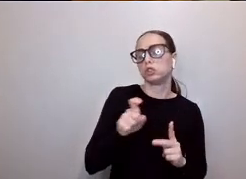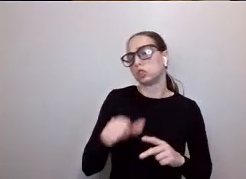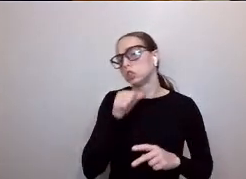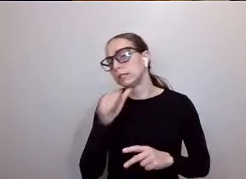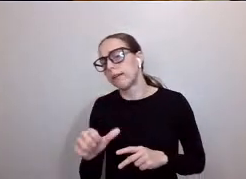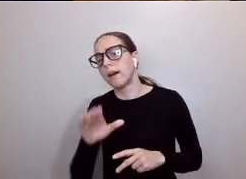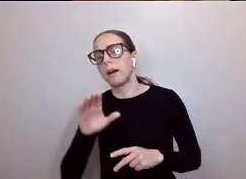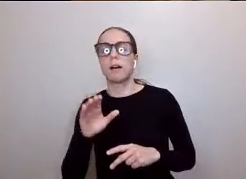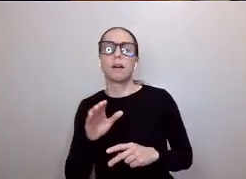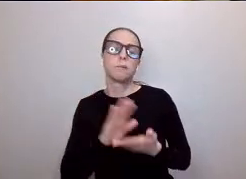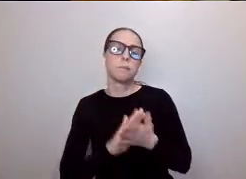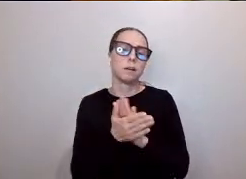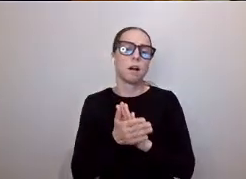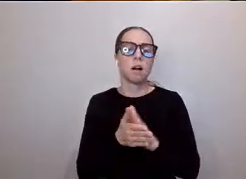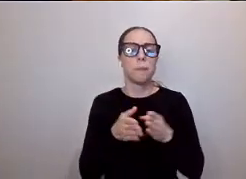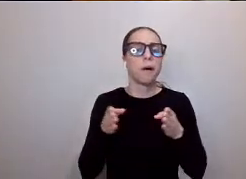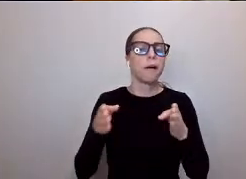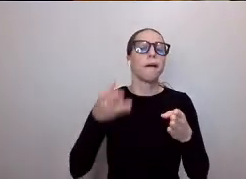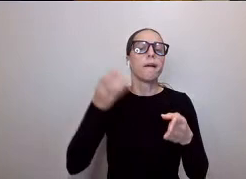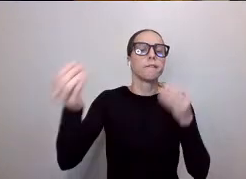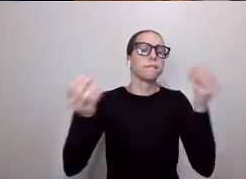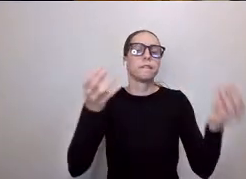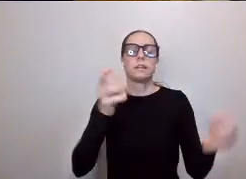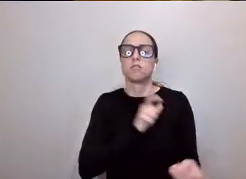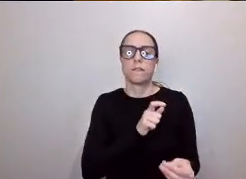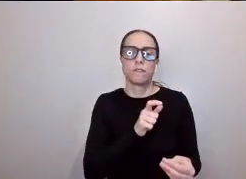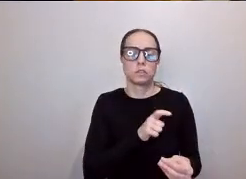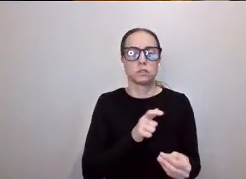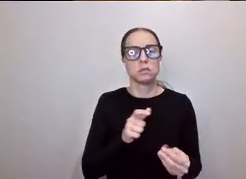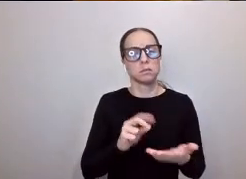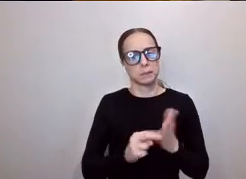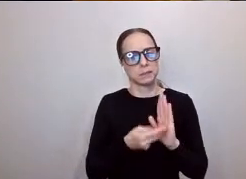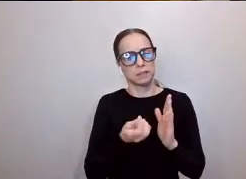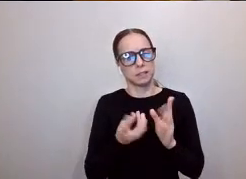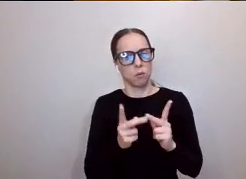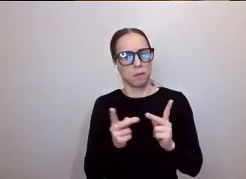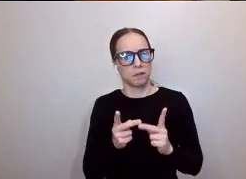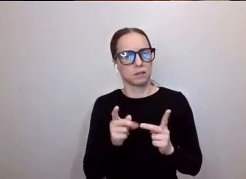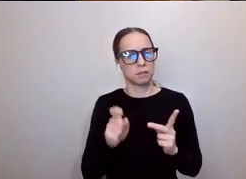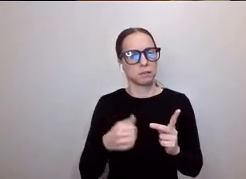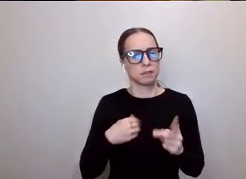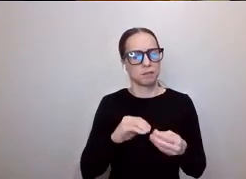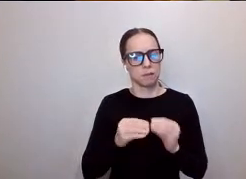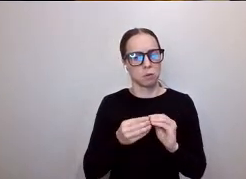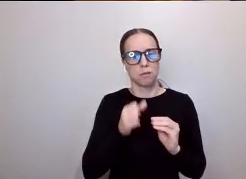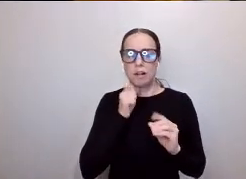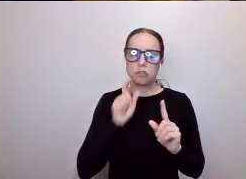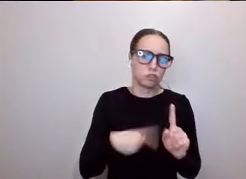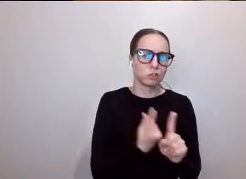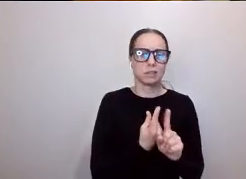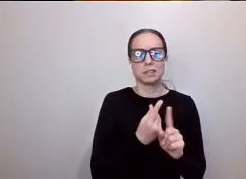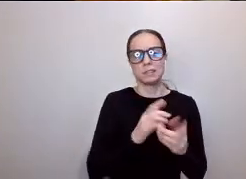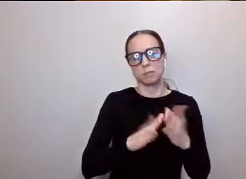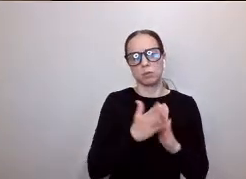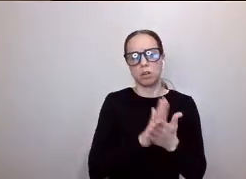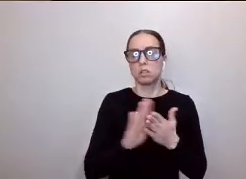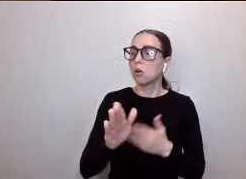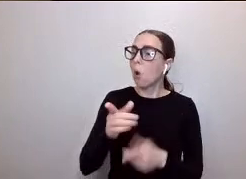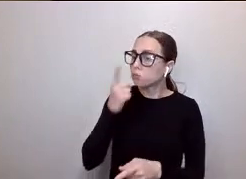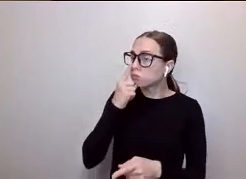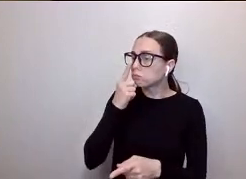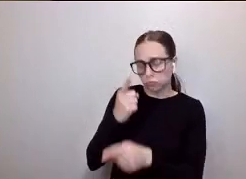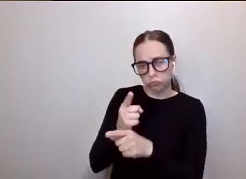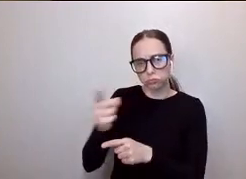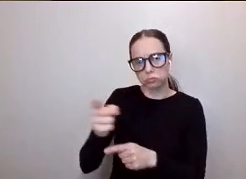So there are several places where we have to have the capacity. It's not just about the community college. No, you're absolutely right. There are some bottlenecks,